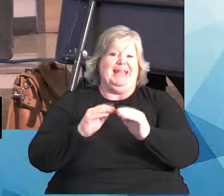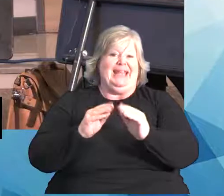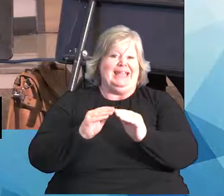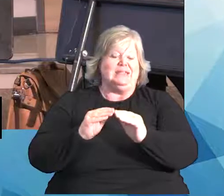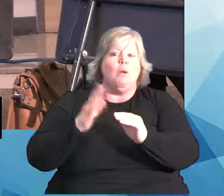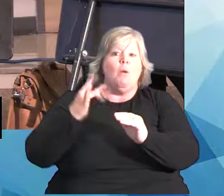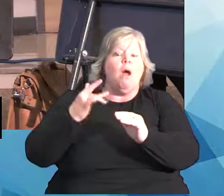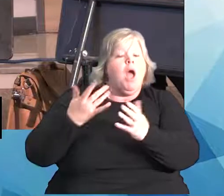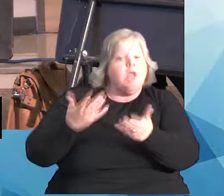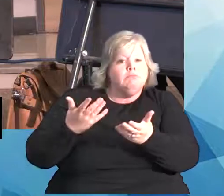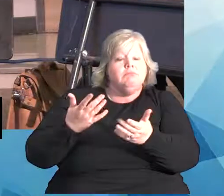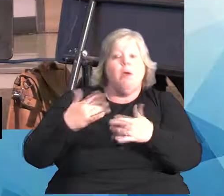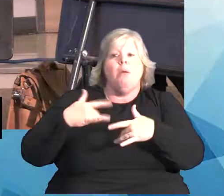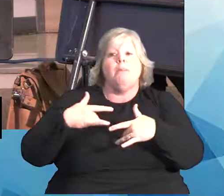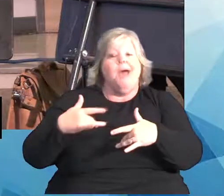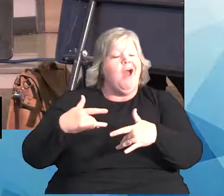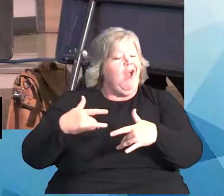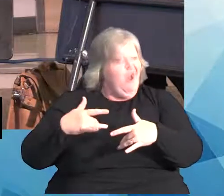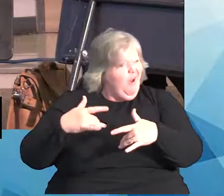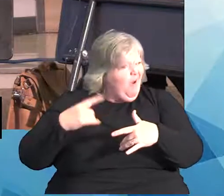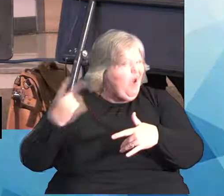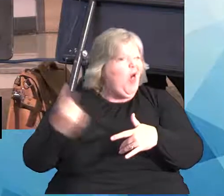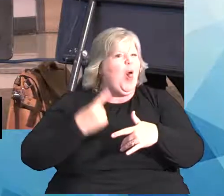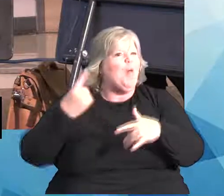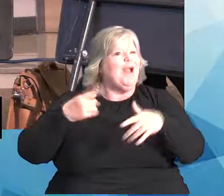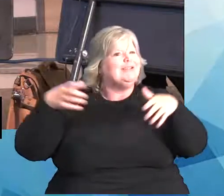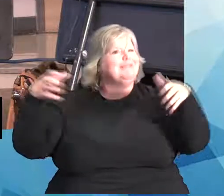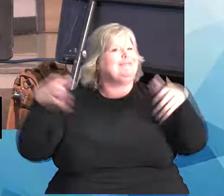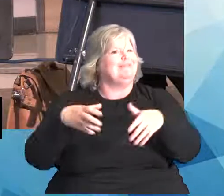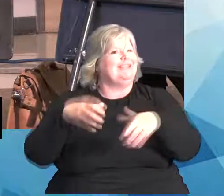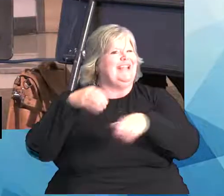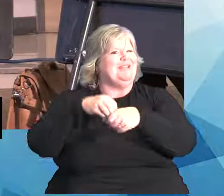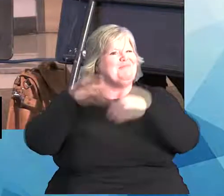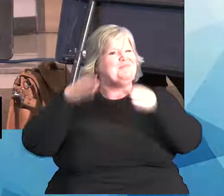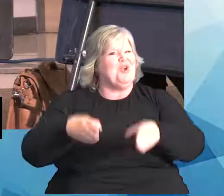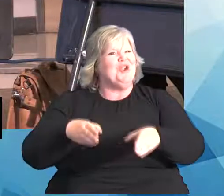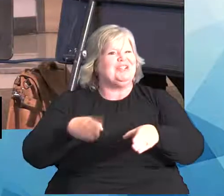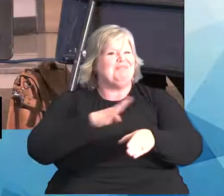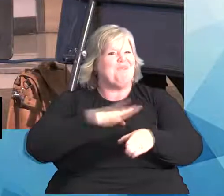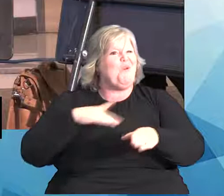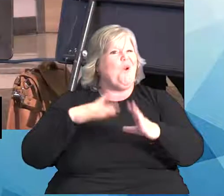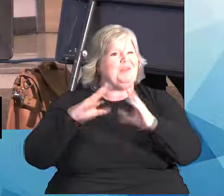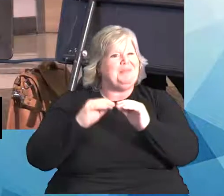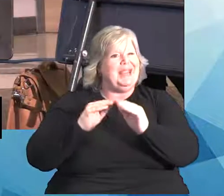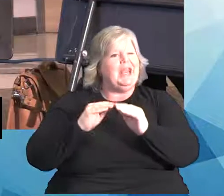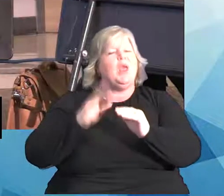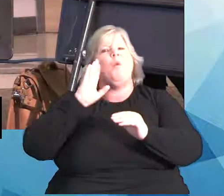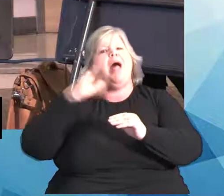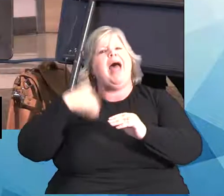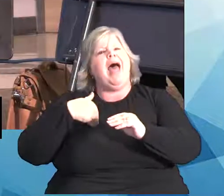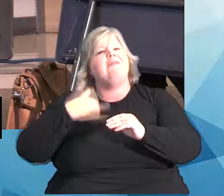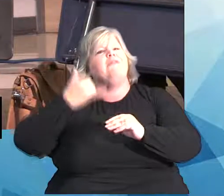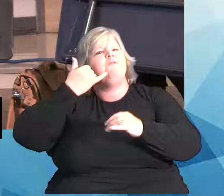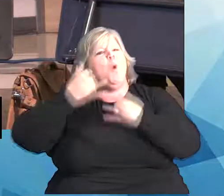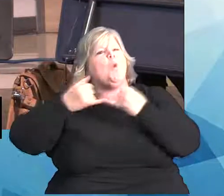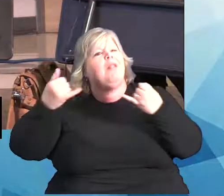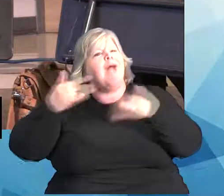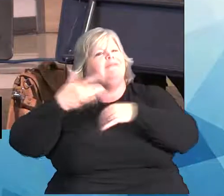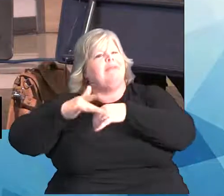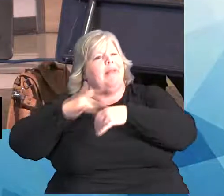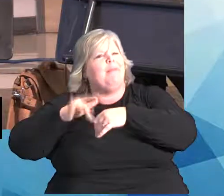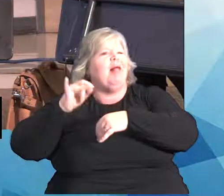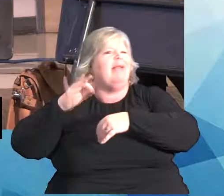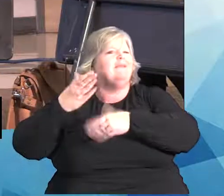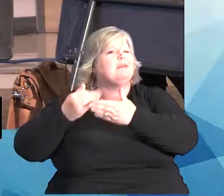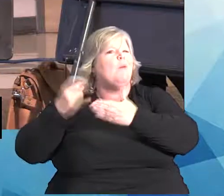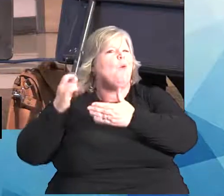Historically, we would have all of our meetings in person, and we'd have a phone line for board members that weren't able to make it for one reason